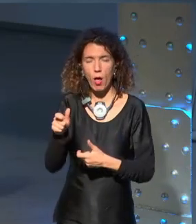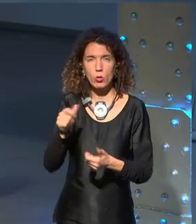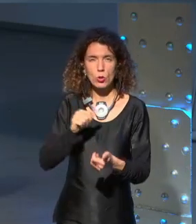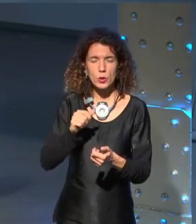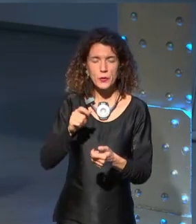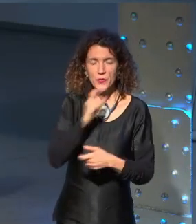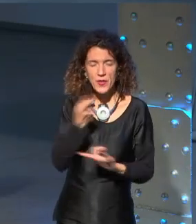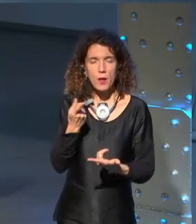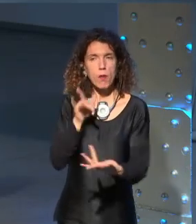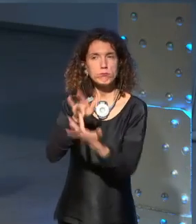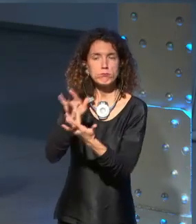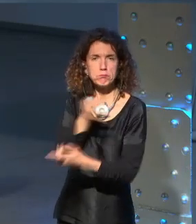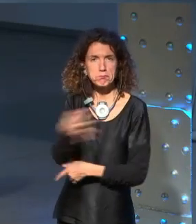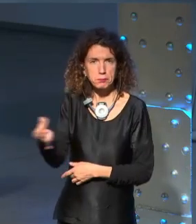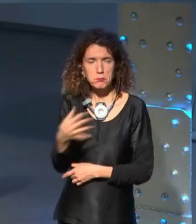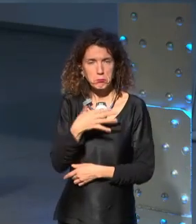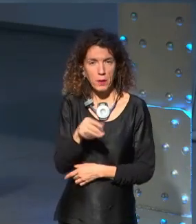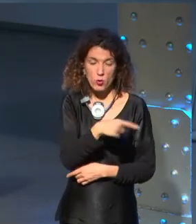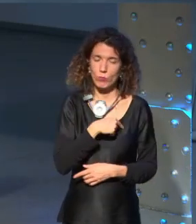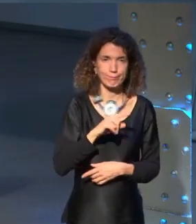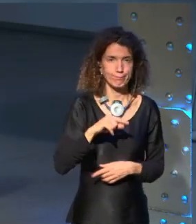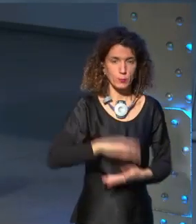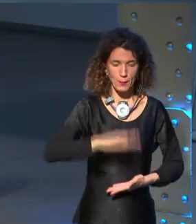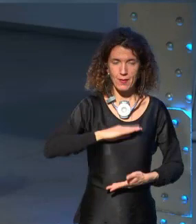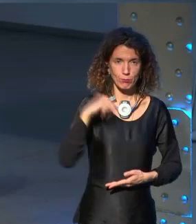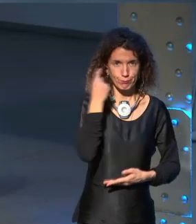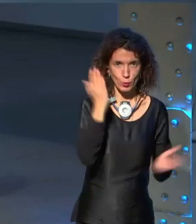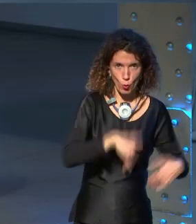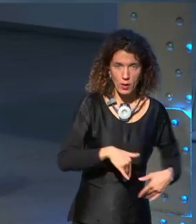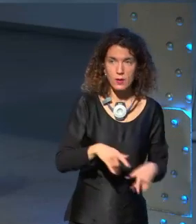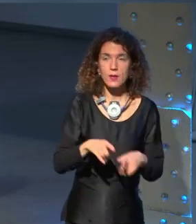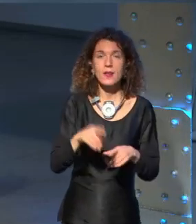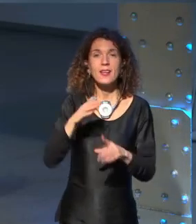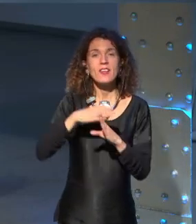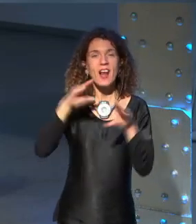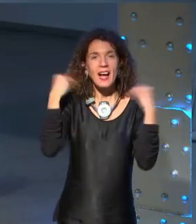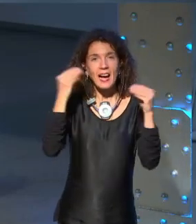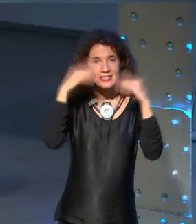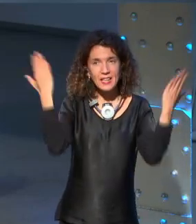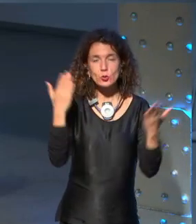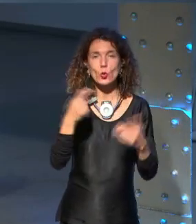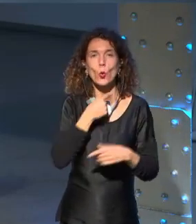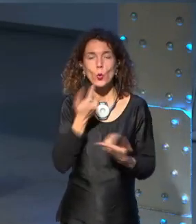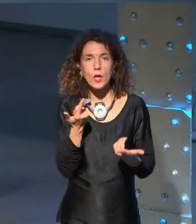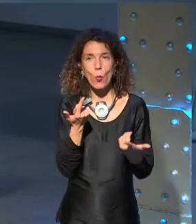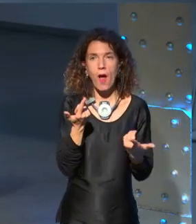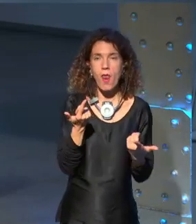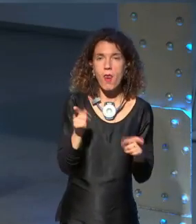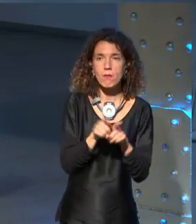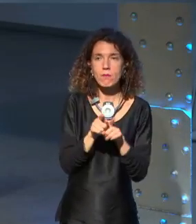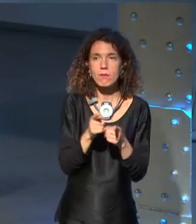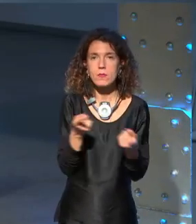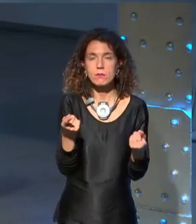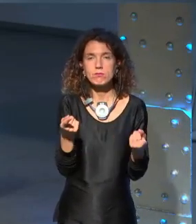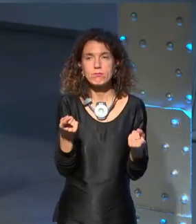I share a certain kind of abstract thinking, a love of pattern, but he's a much